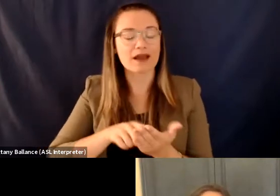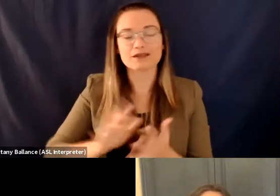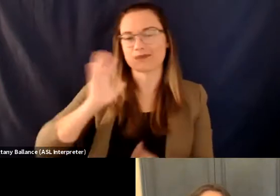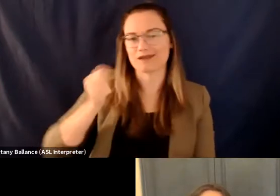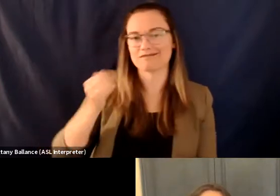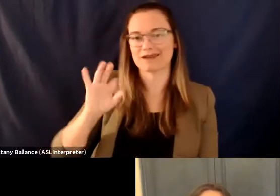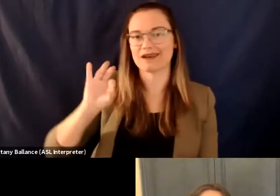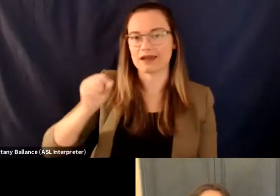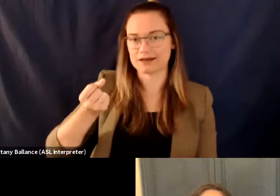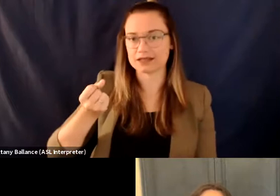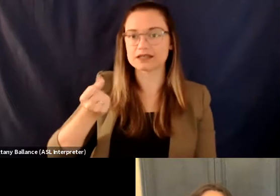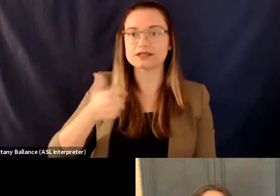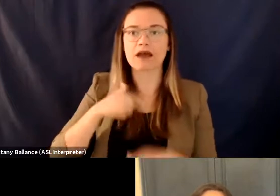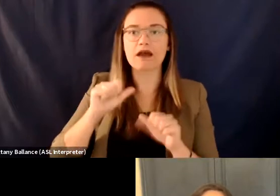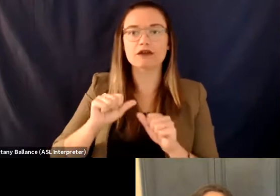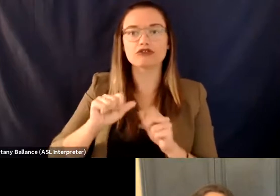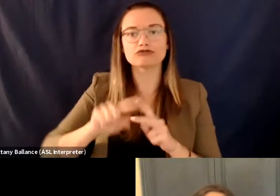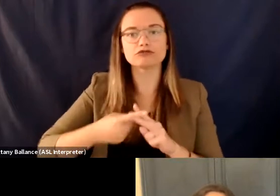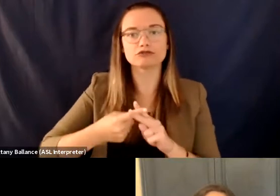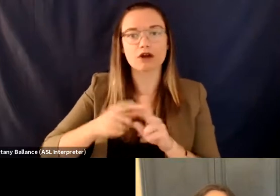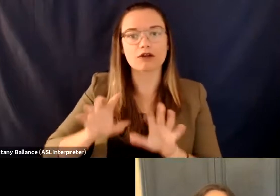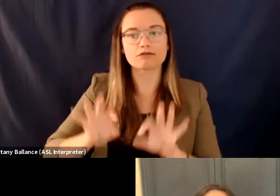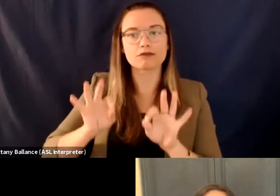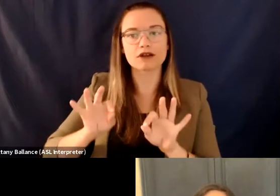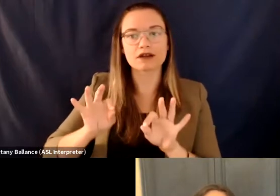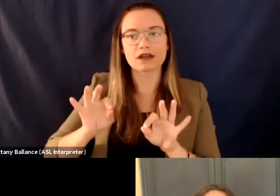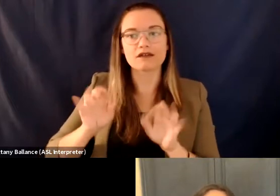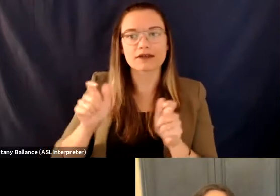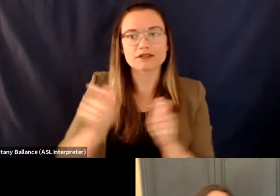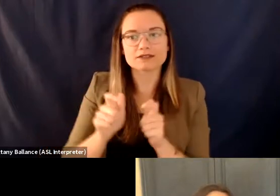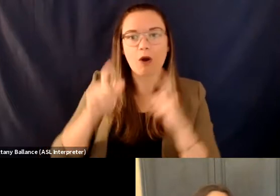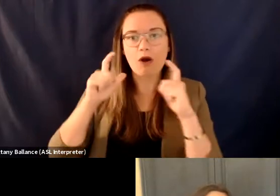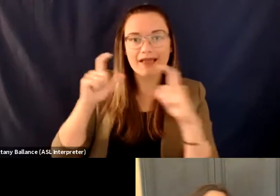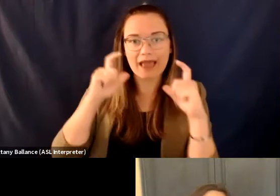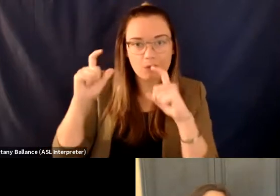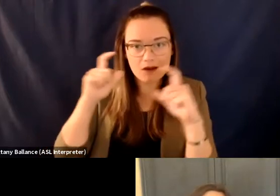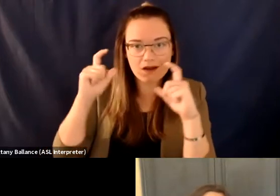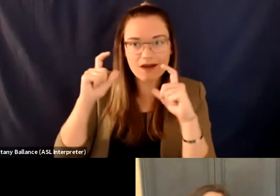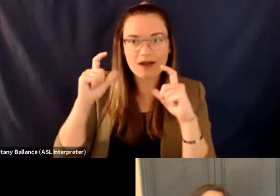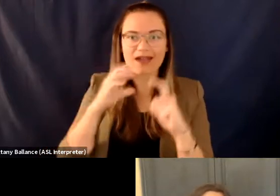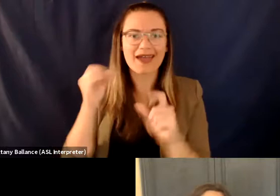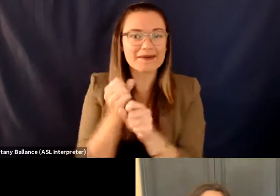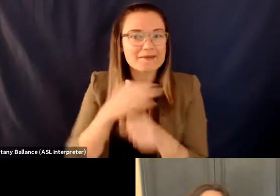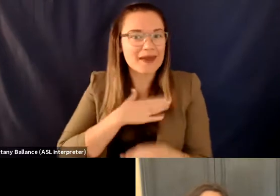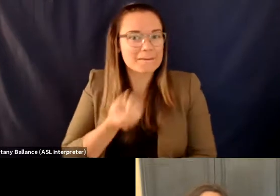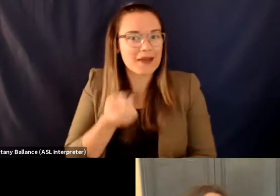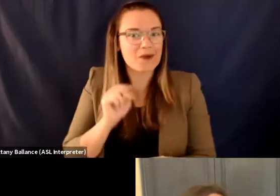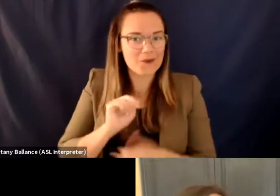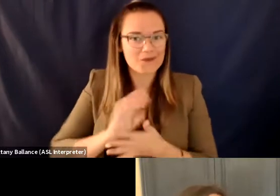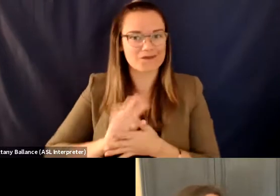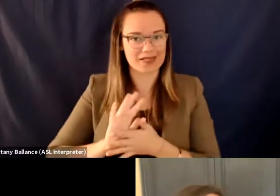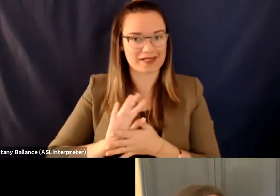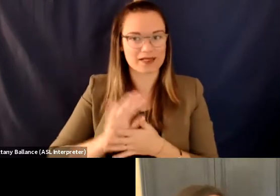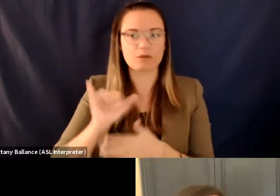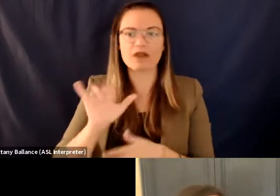that I could get my hand on a small mini DV video camera at that time and just go make my own film. And that's actually